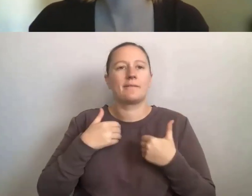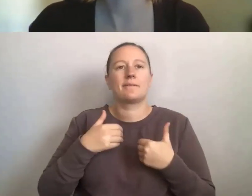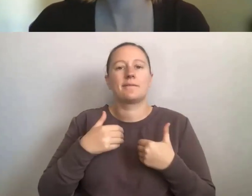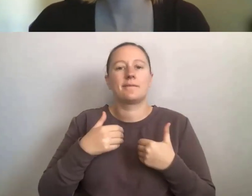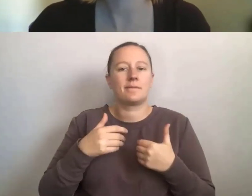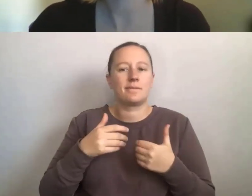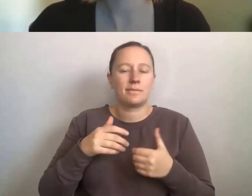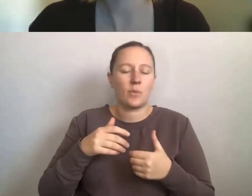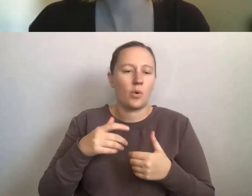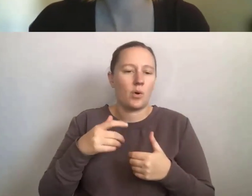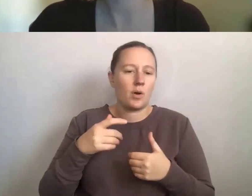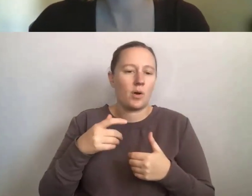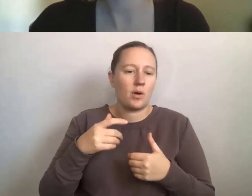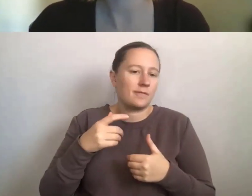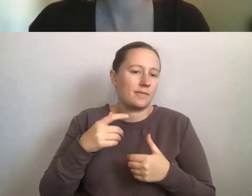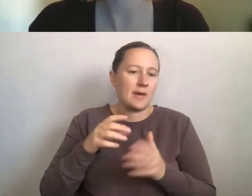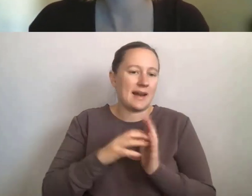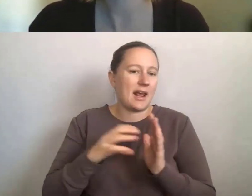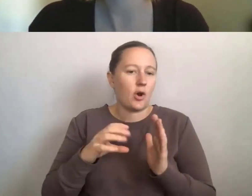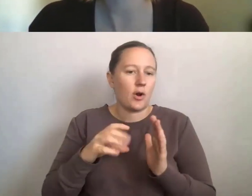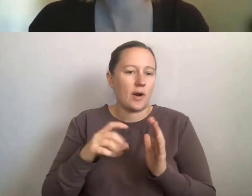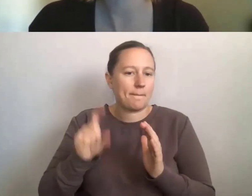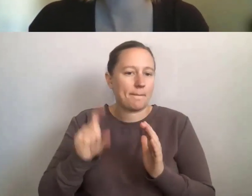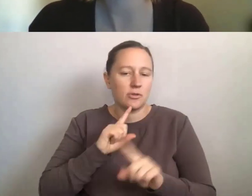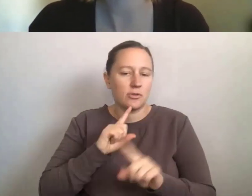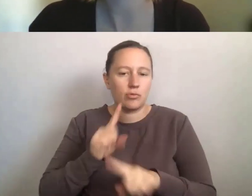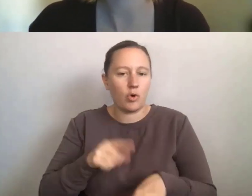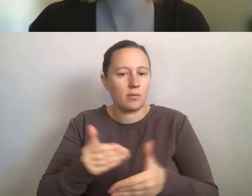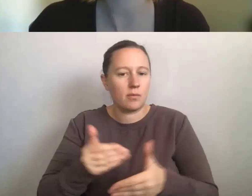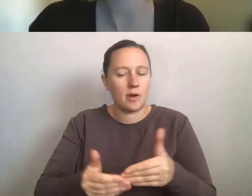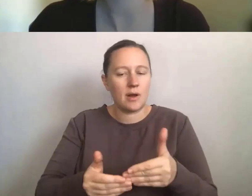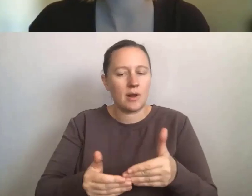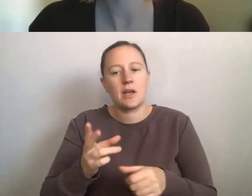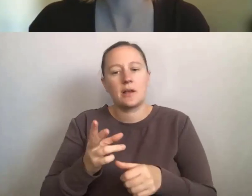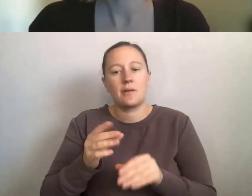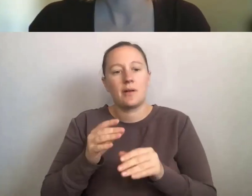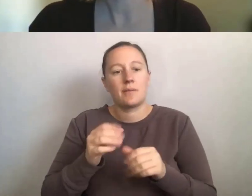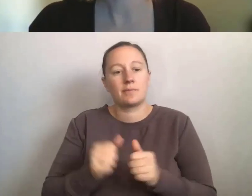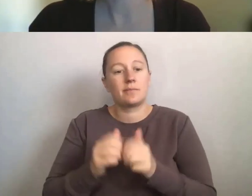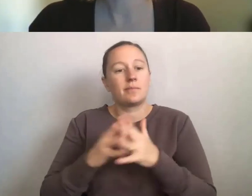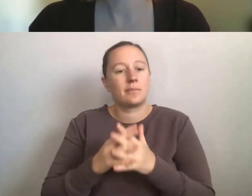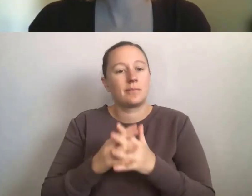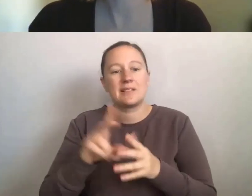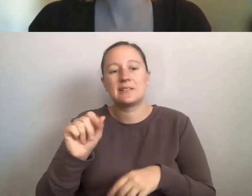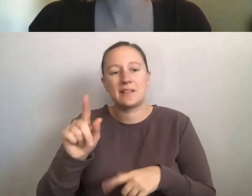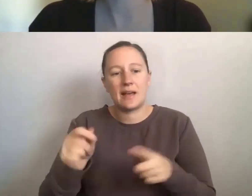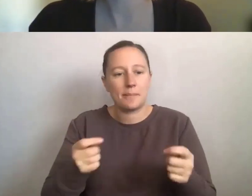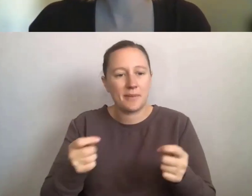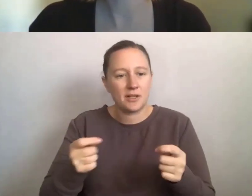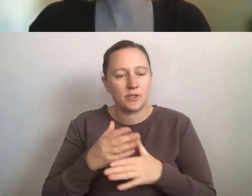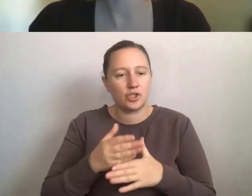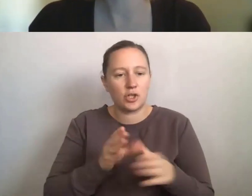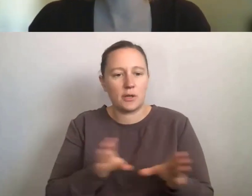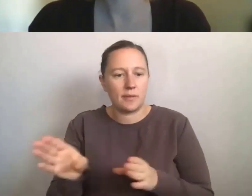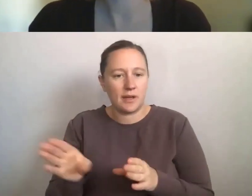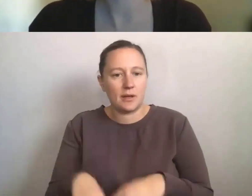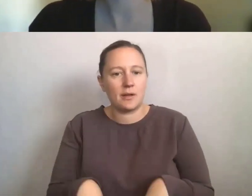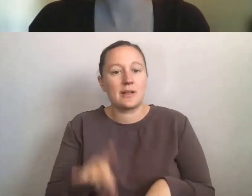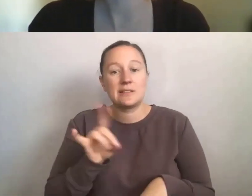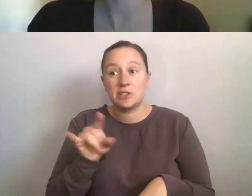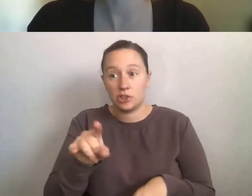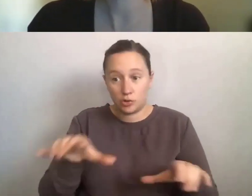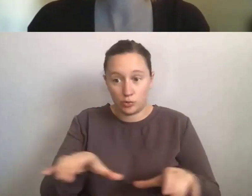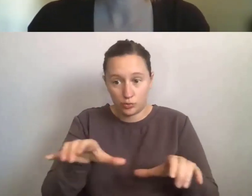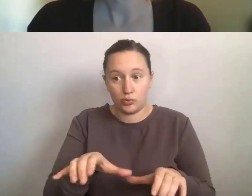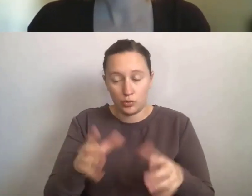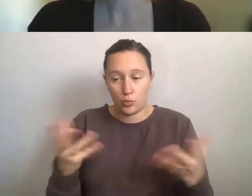report on the progress and really implementing your approved data management and sharing plan, and reporting on, did you do what you